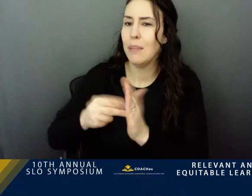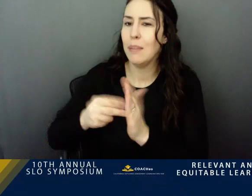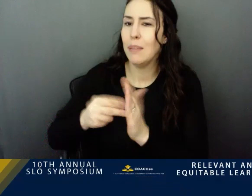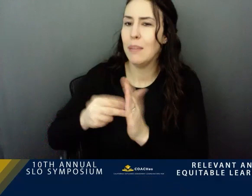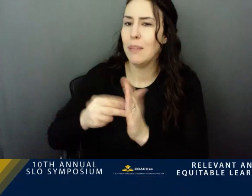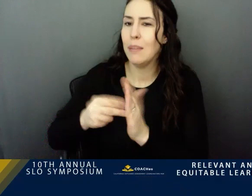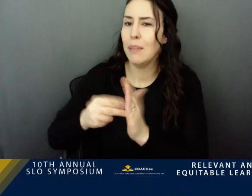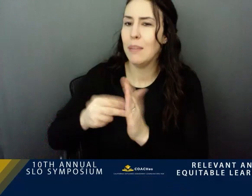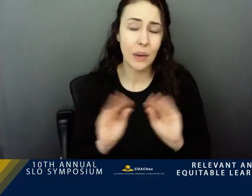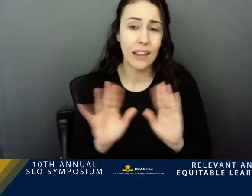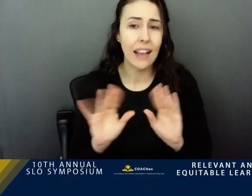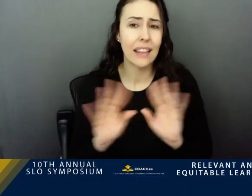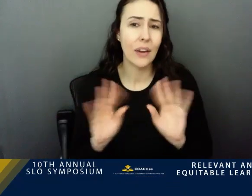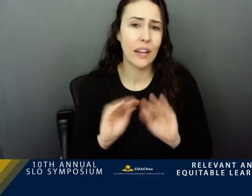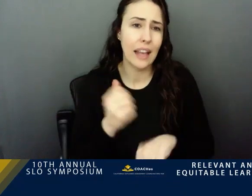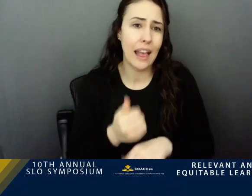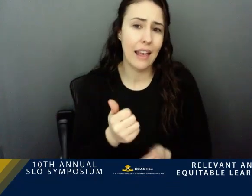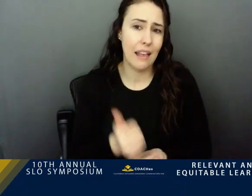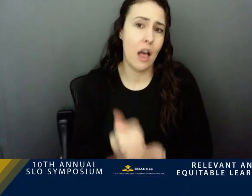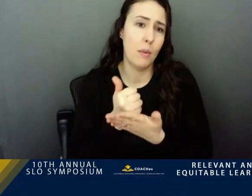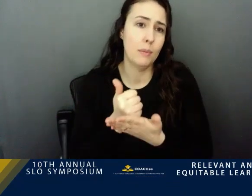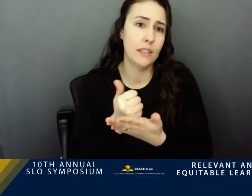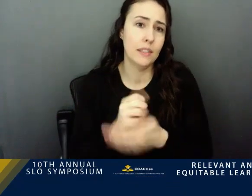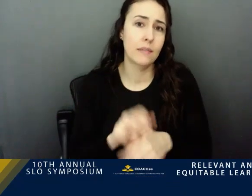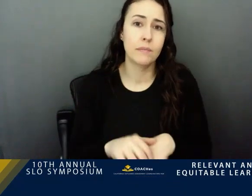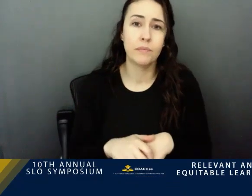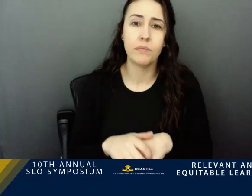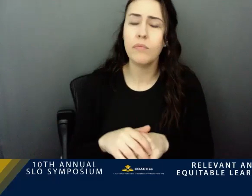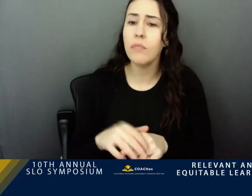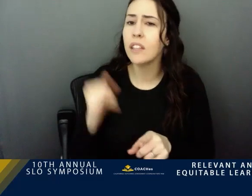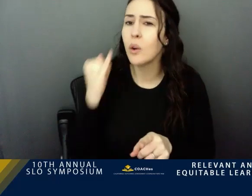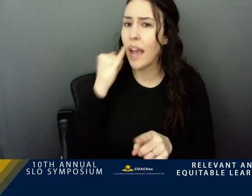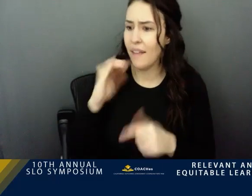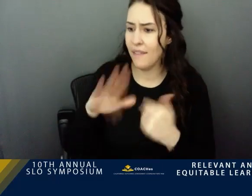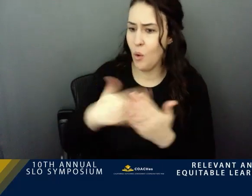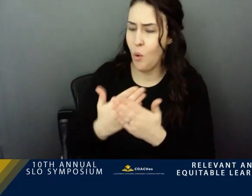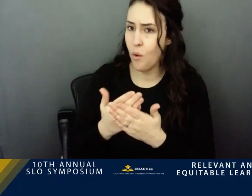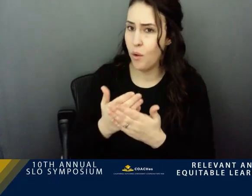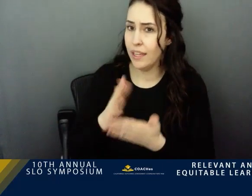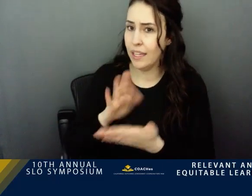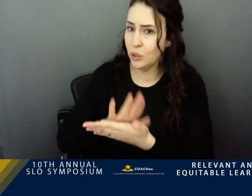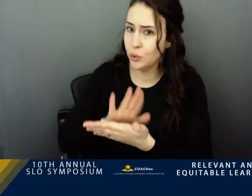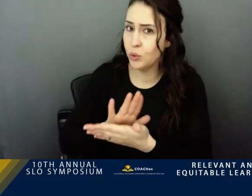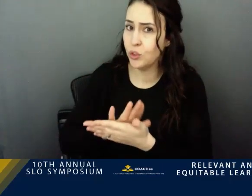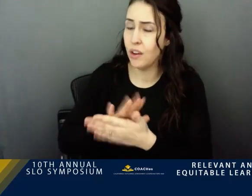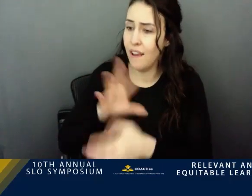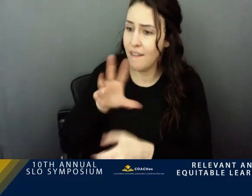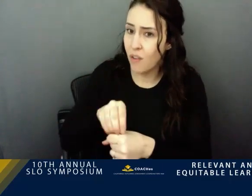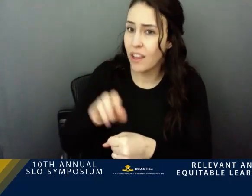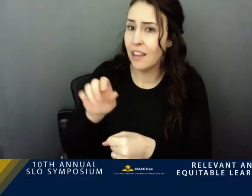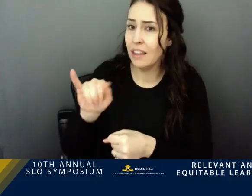I do have a quick question about the logistics. So if the whole institution is involved in the ICER preparation process, what